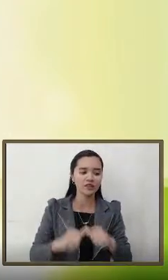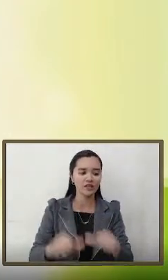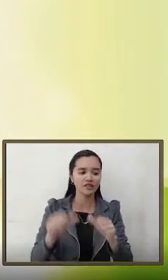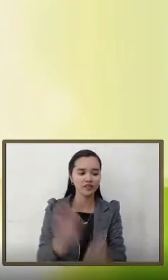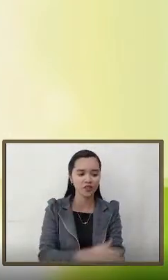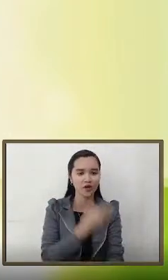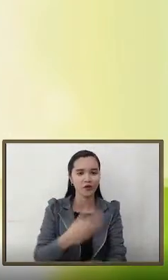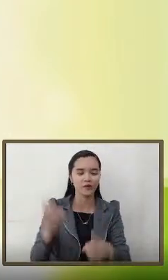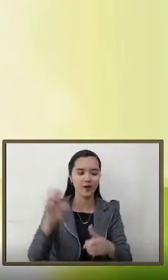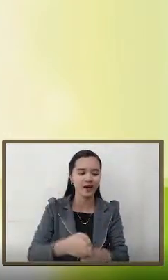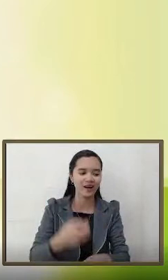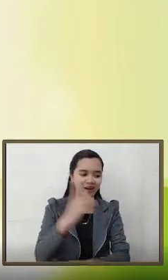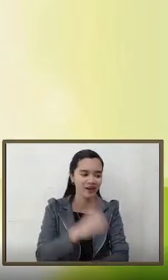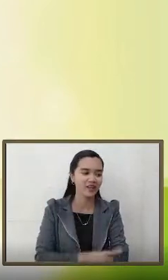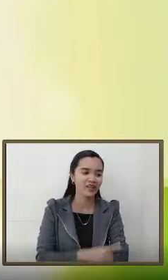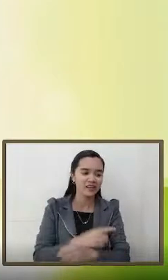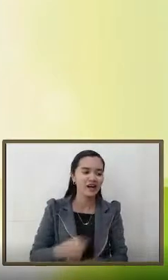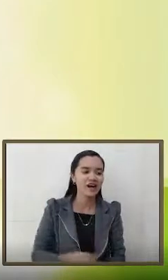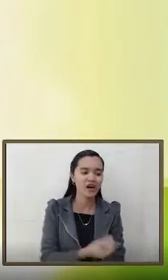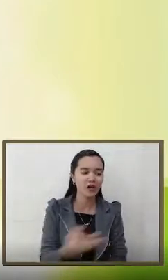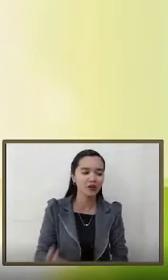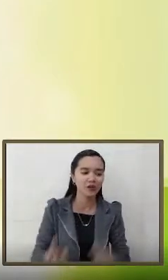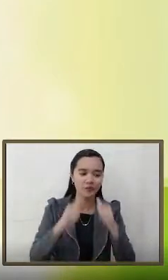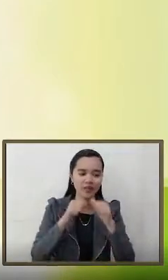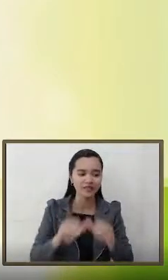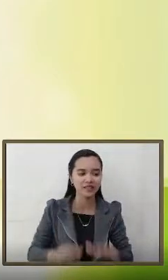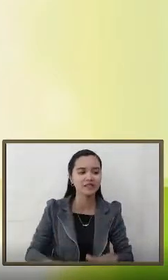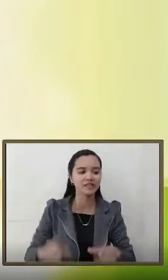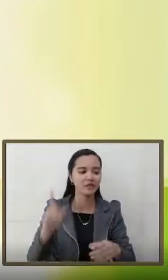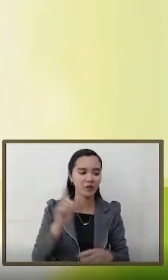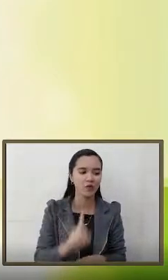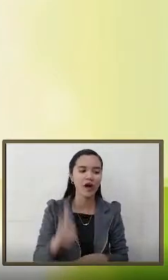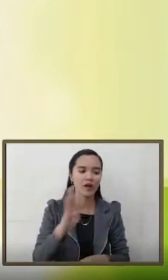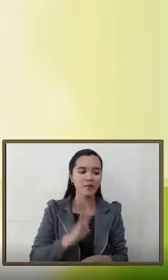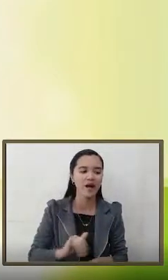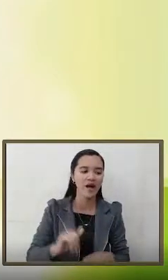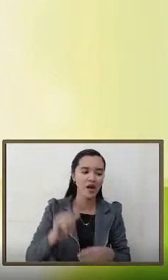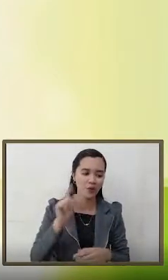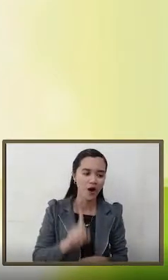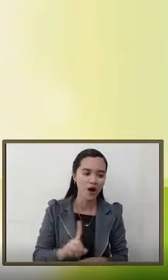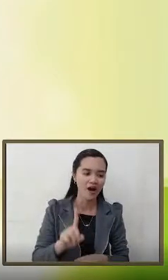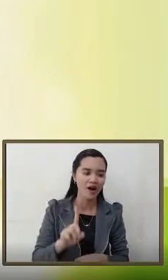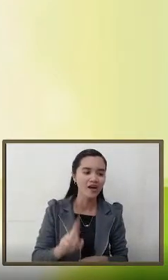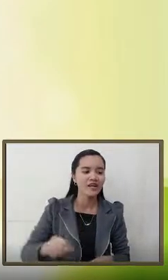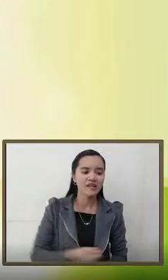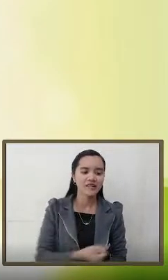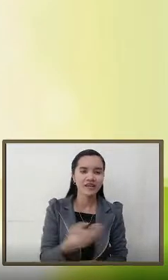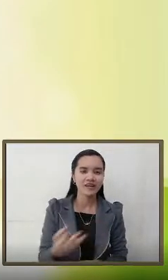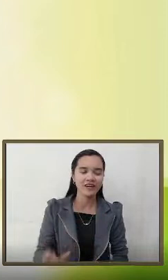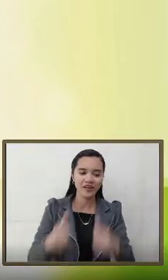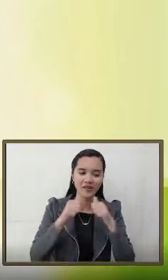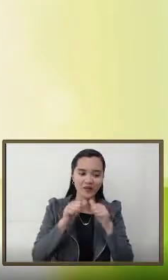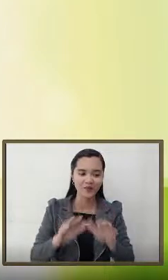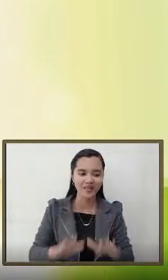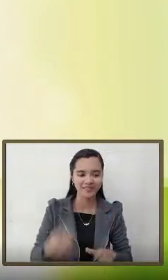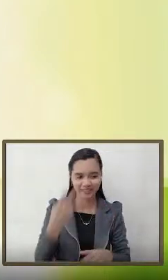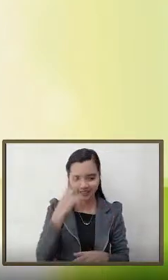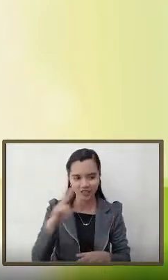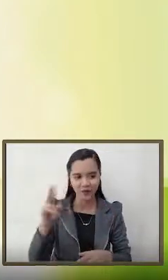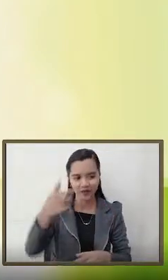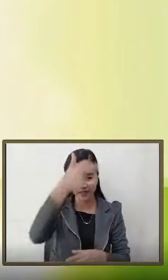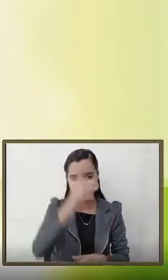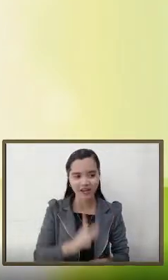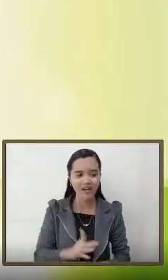the days go by. Count your blessings, name them one. Come on, say it, everybody. Count your